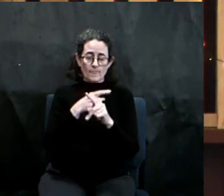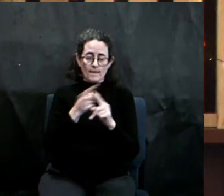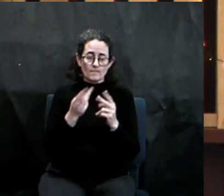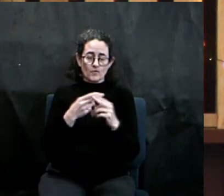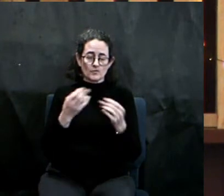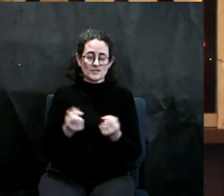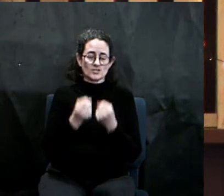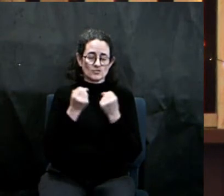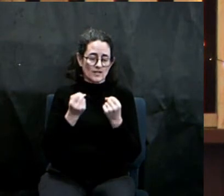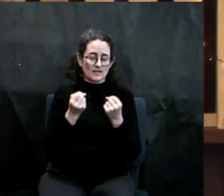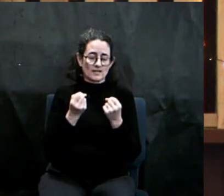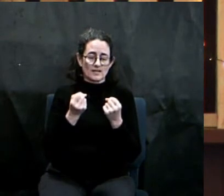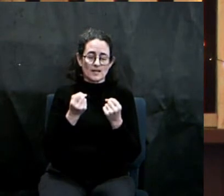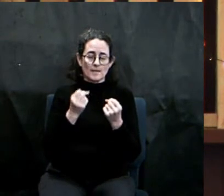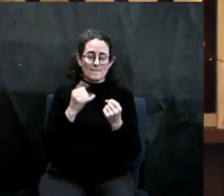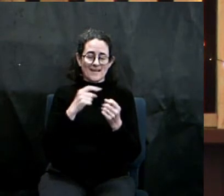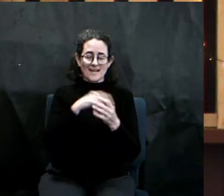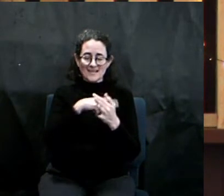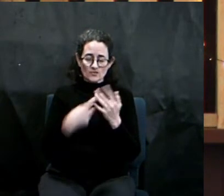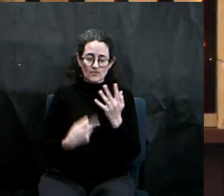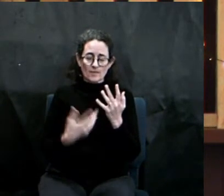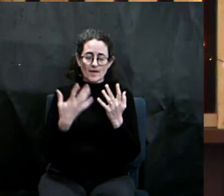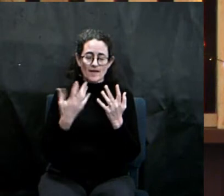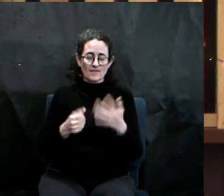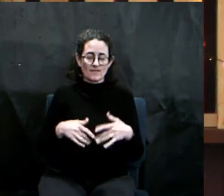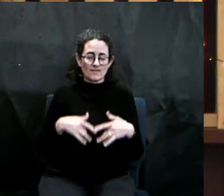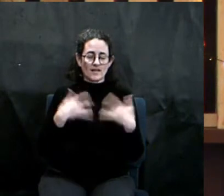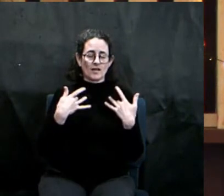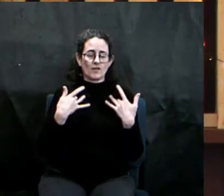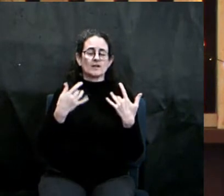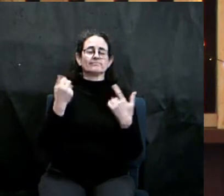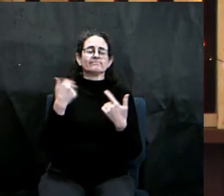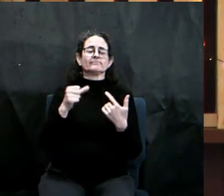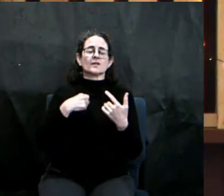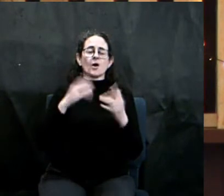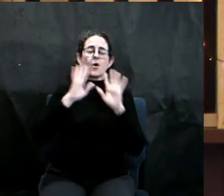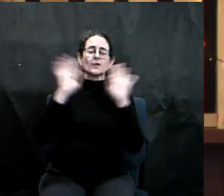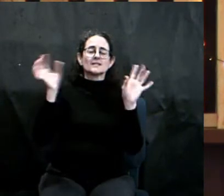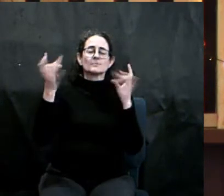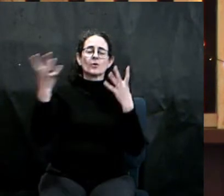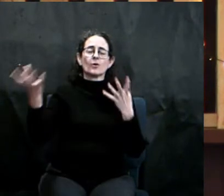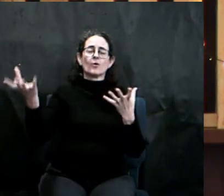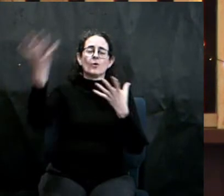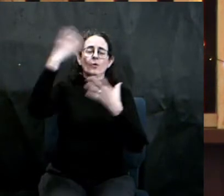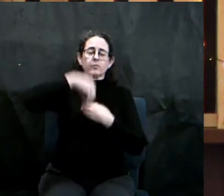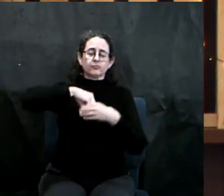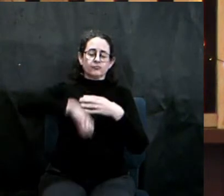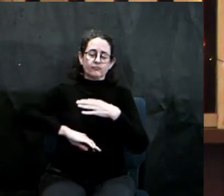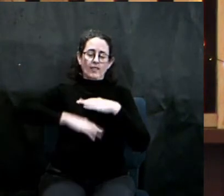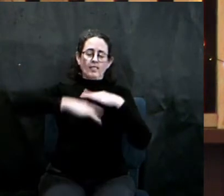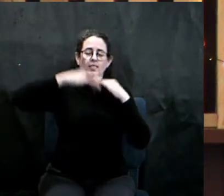Fill each of your missionaries, ministers, and servants with your spirit, that they and we may all faithfully preach the